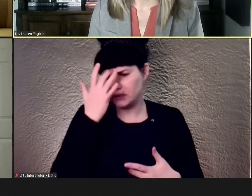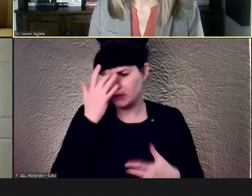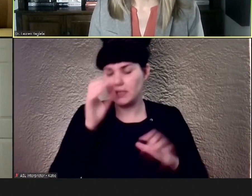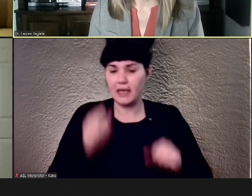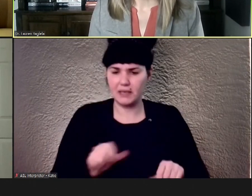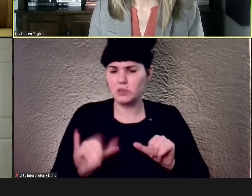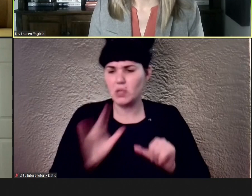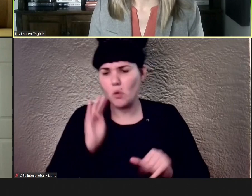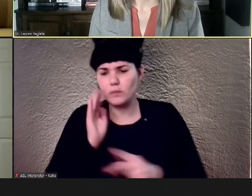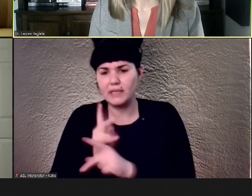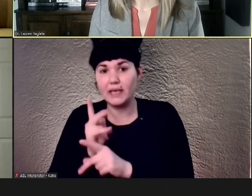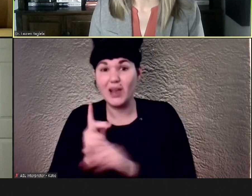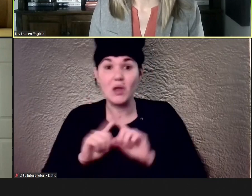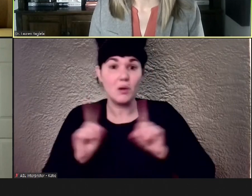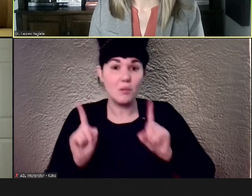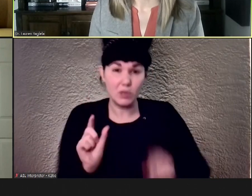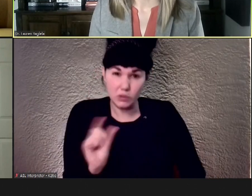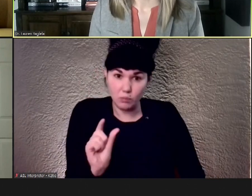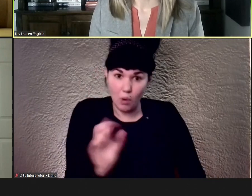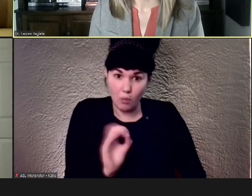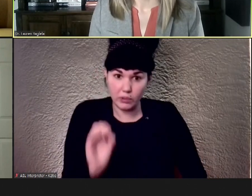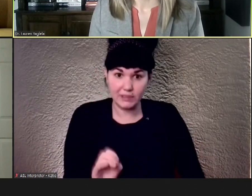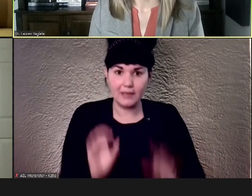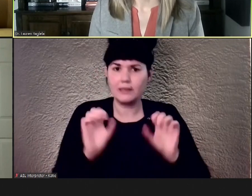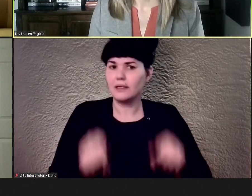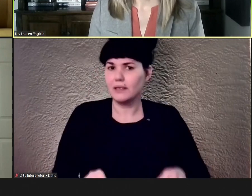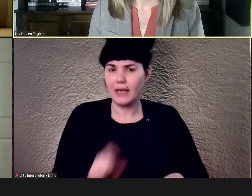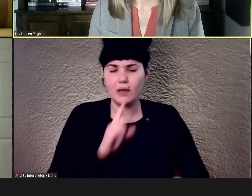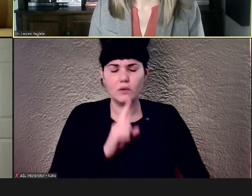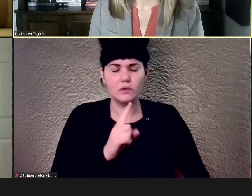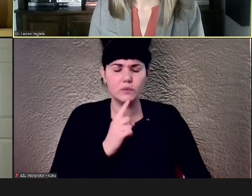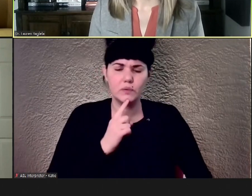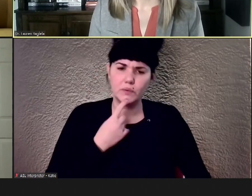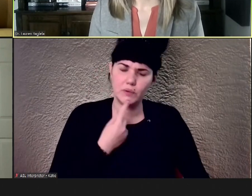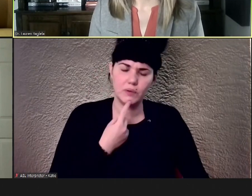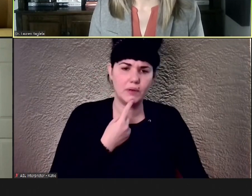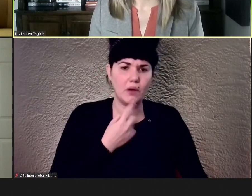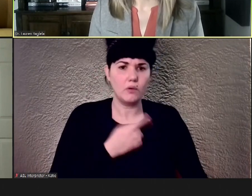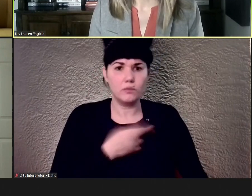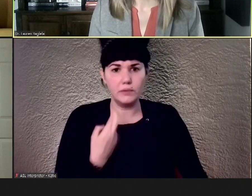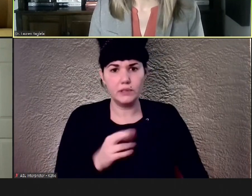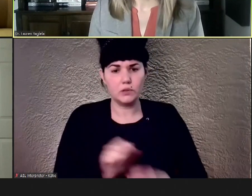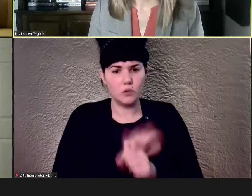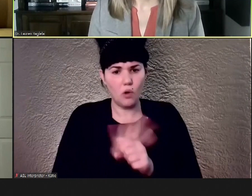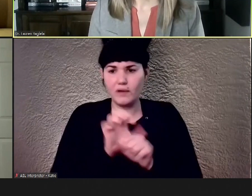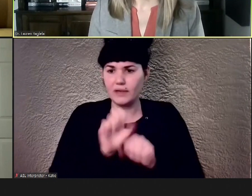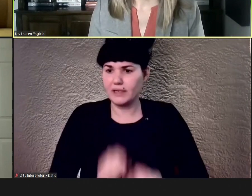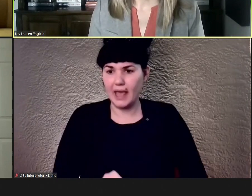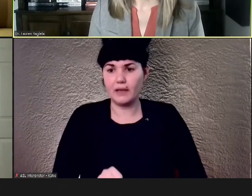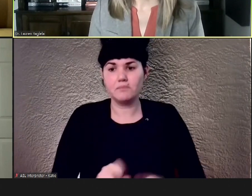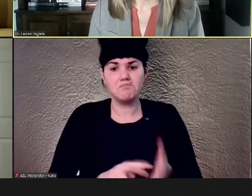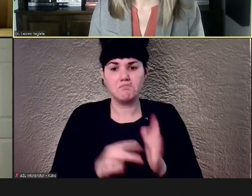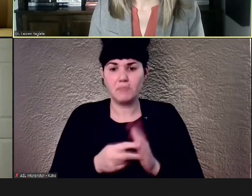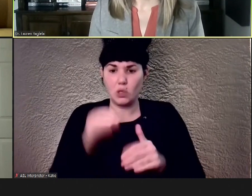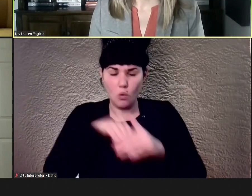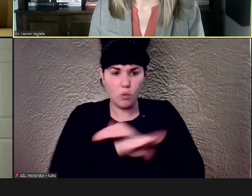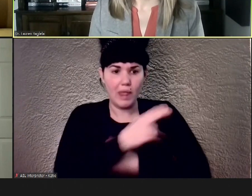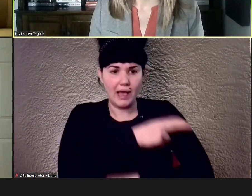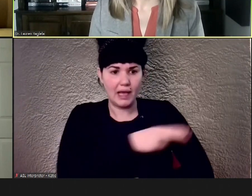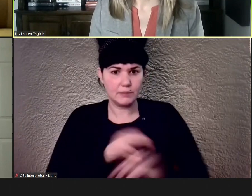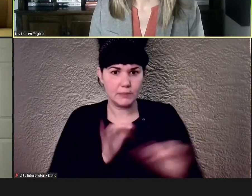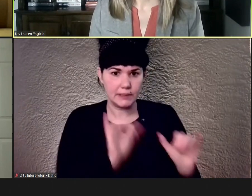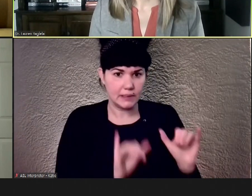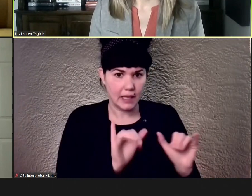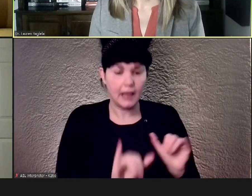develop serious and life-threatening illness related to COVID and can require admission to the hospital, including the pediatric